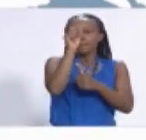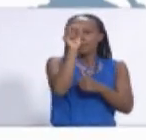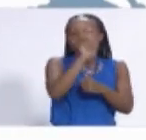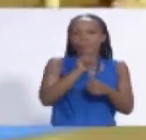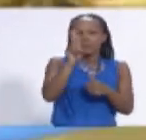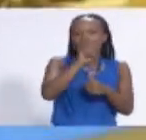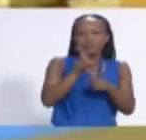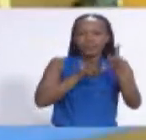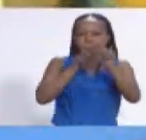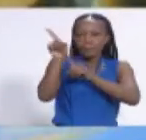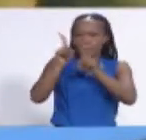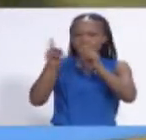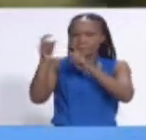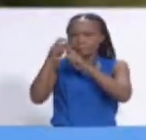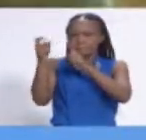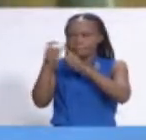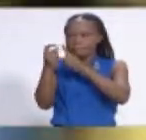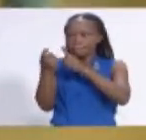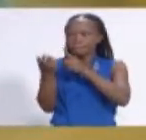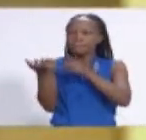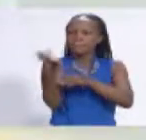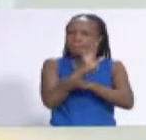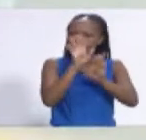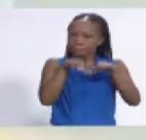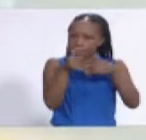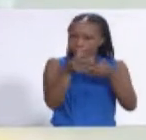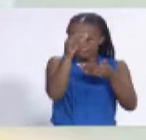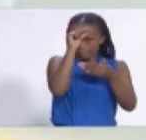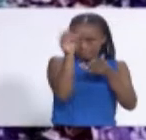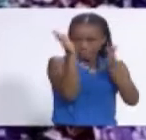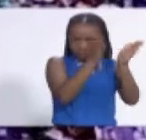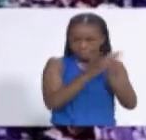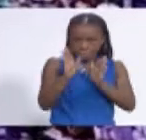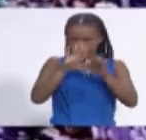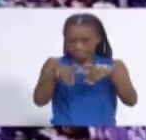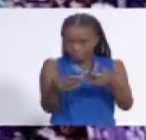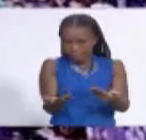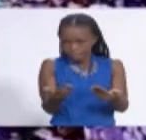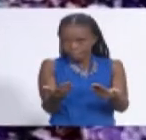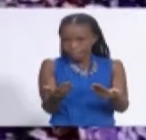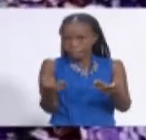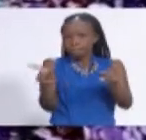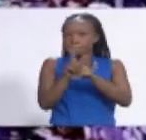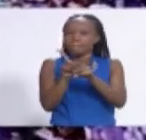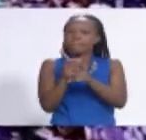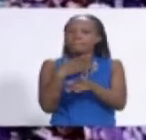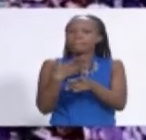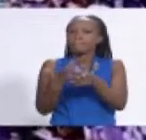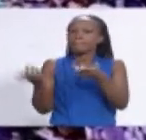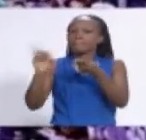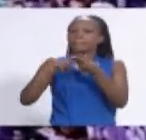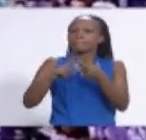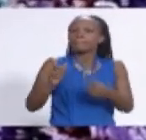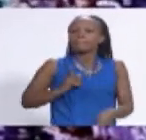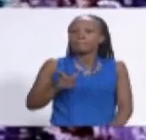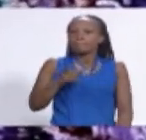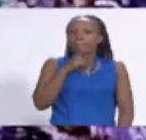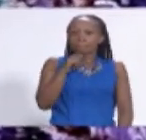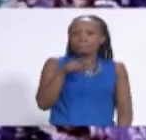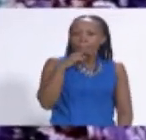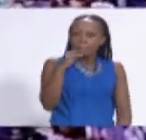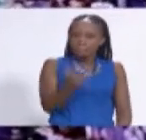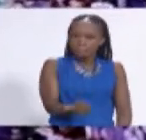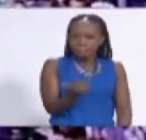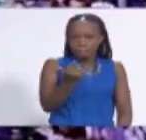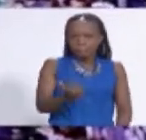that have baffled many on how the government will carry out the task. But I also want to add, ladies and gentlemen,